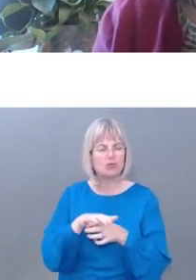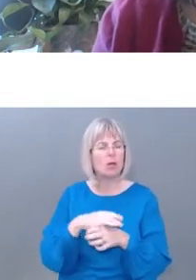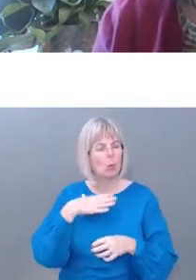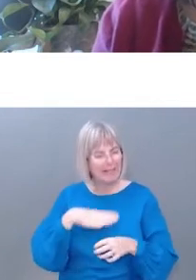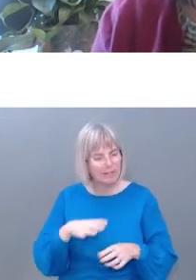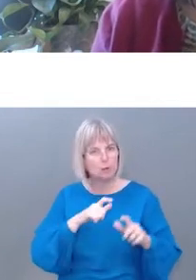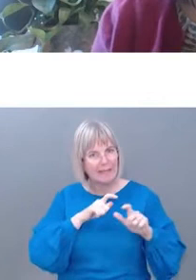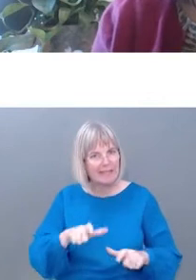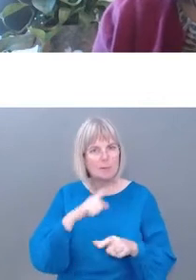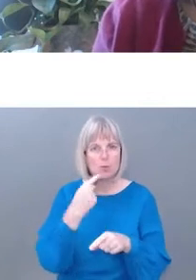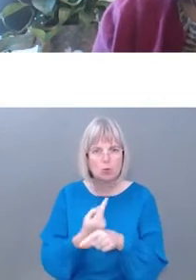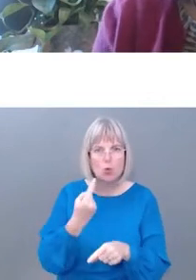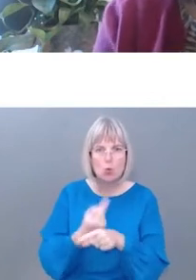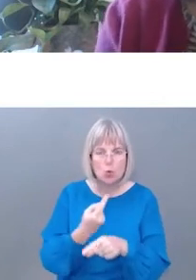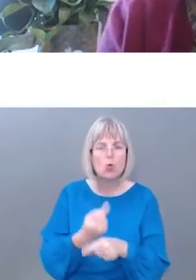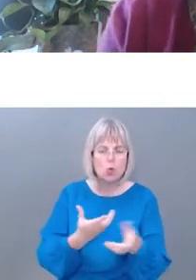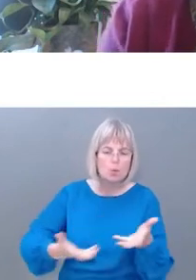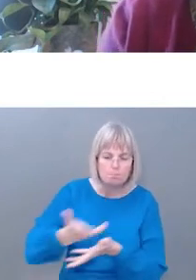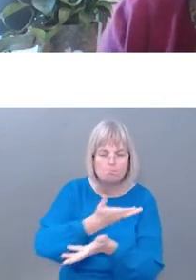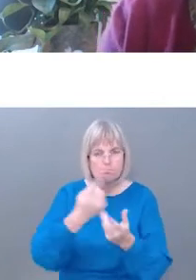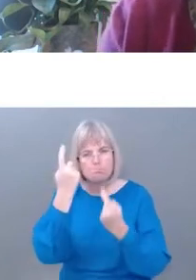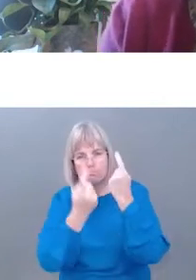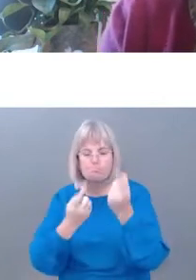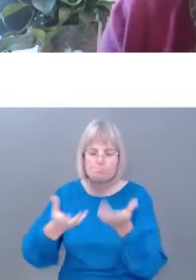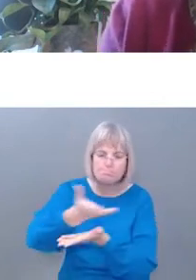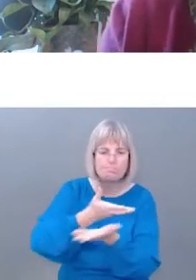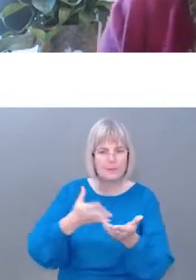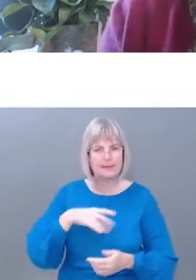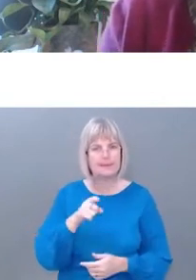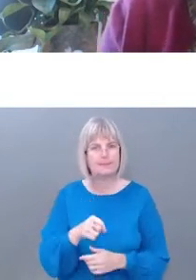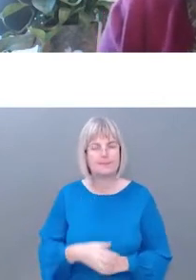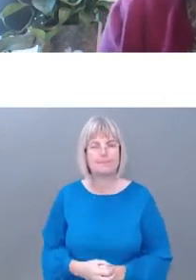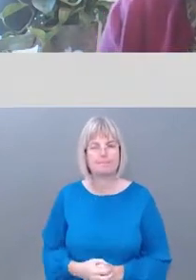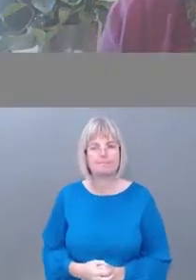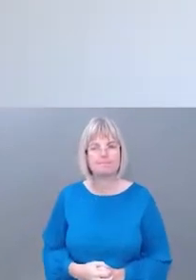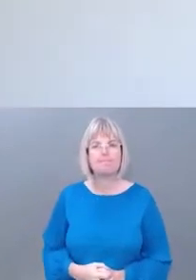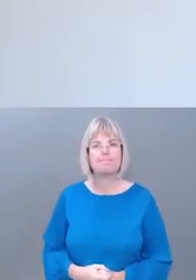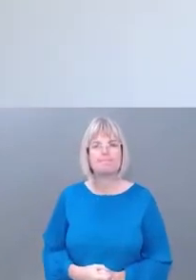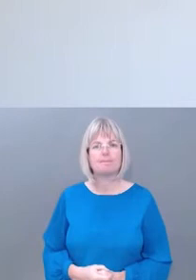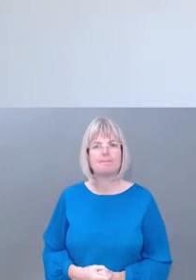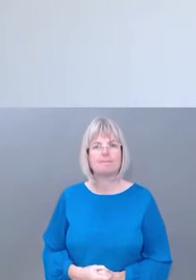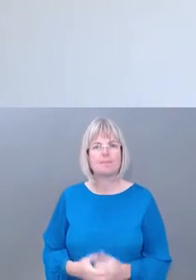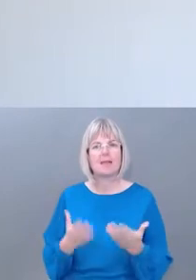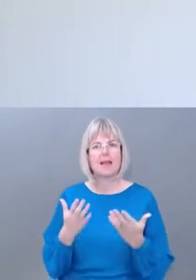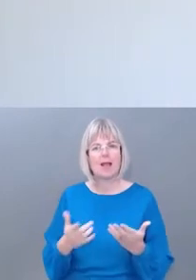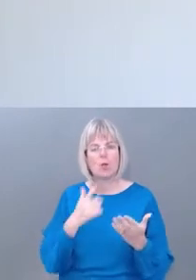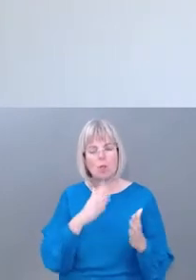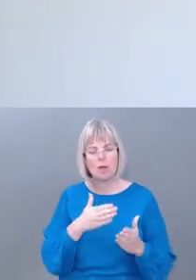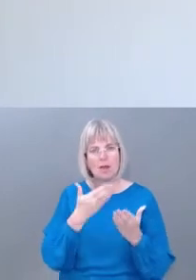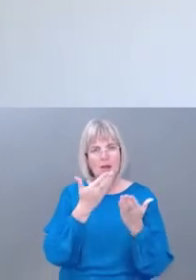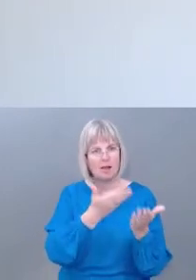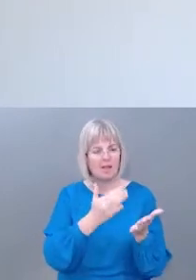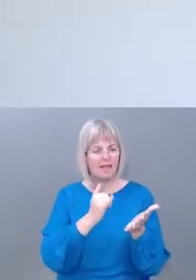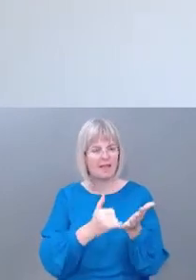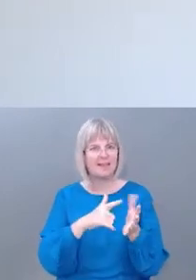much for your thoughts and comments. We're going to move across now to hear from Sarah Erskine. So